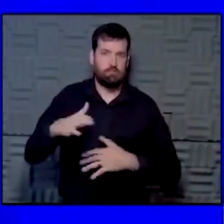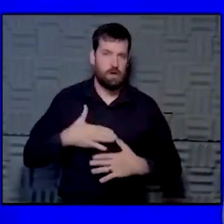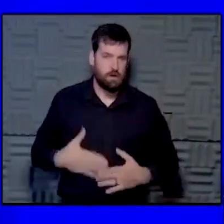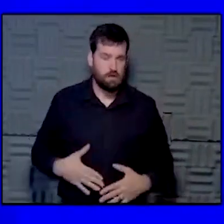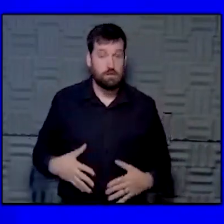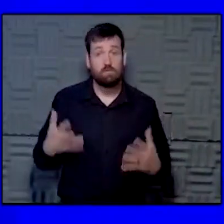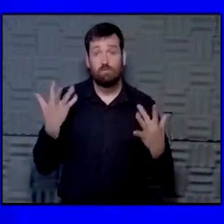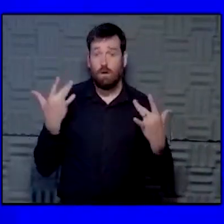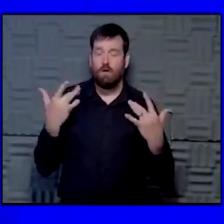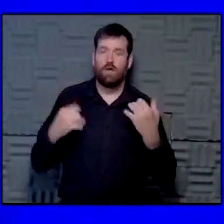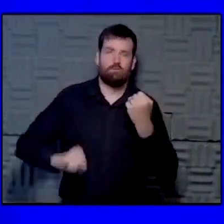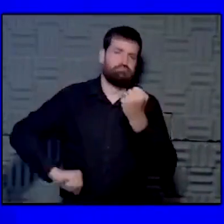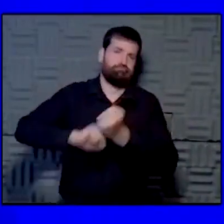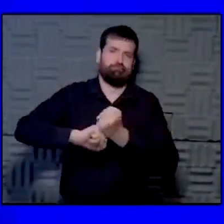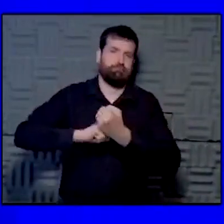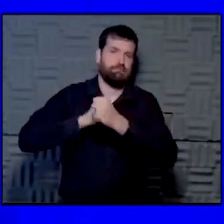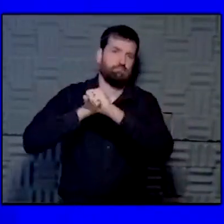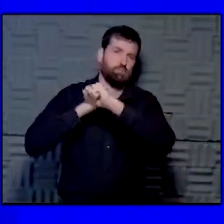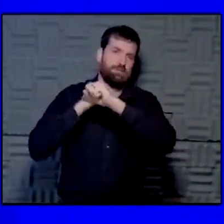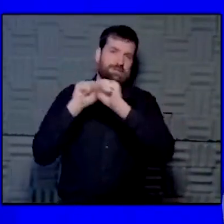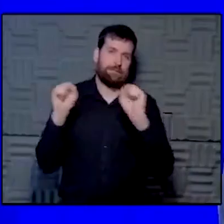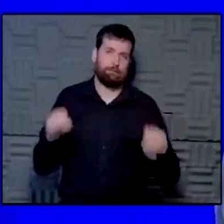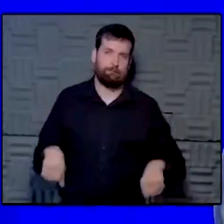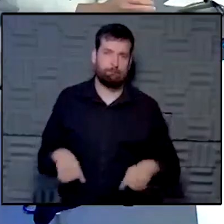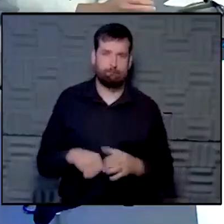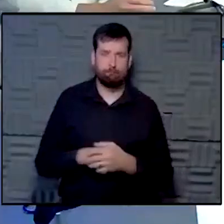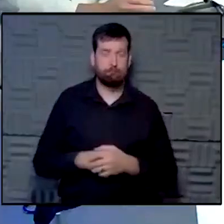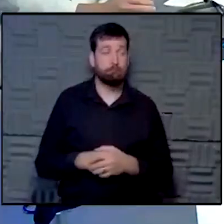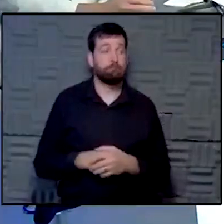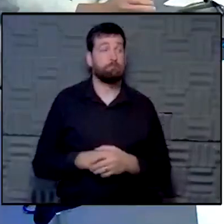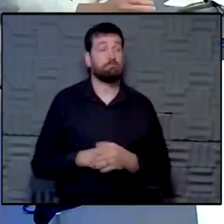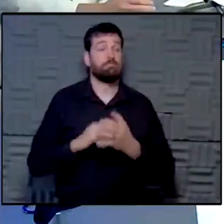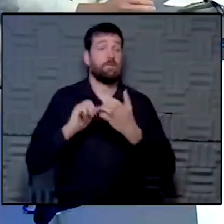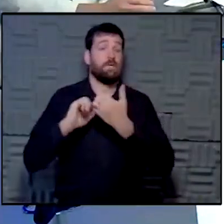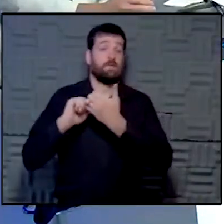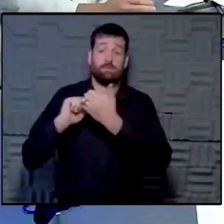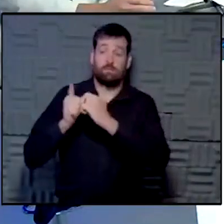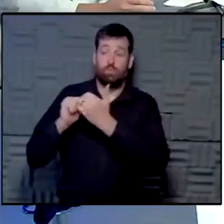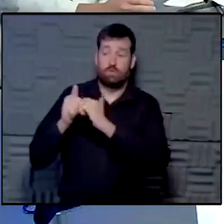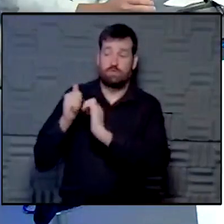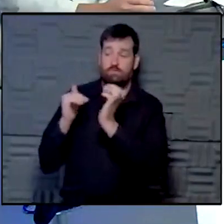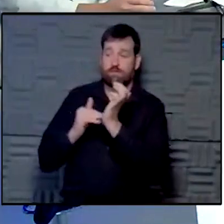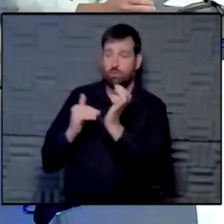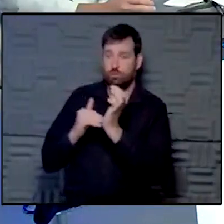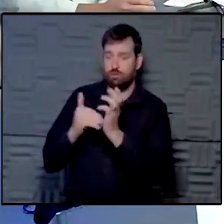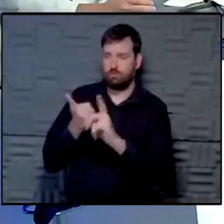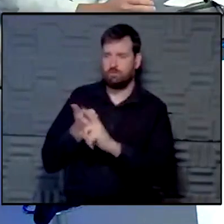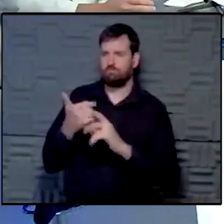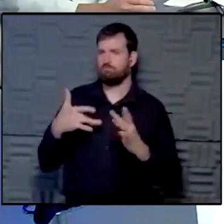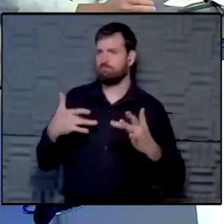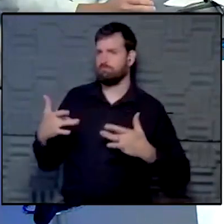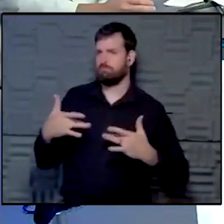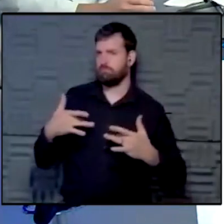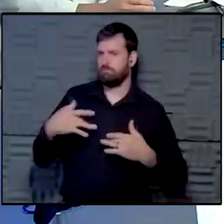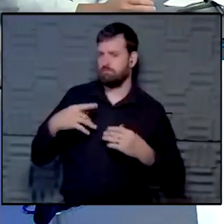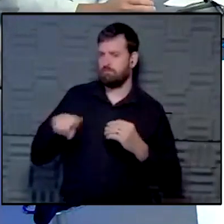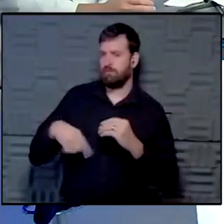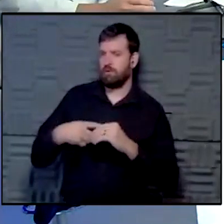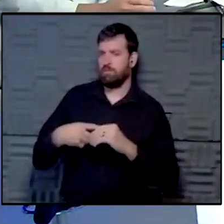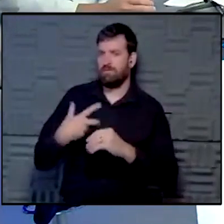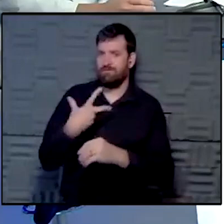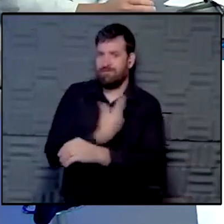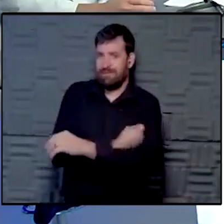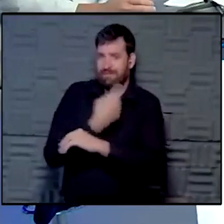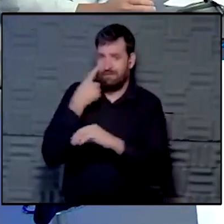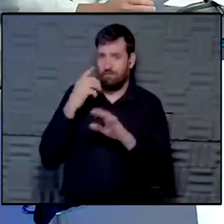to help that immune system ramp up a little bit quicker. So. We have a sports physician that is concerned about that the vaccine